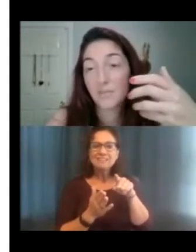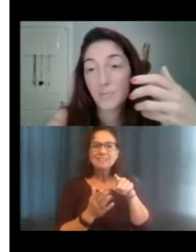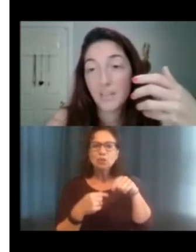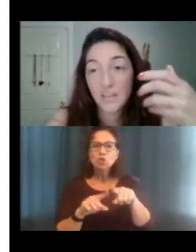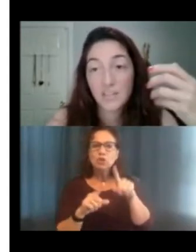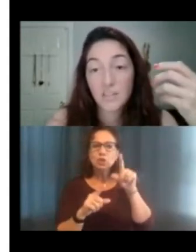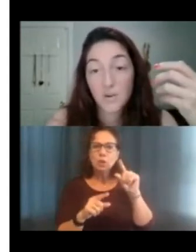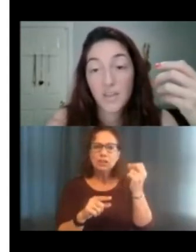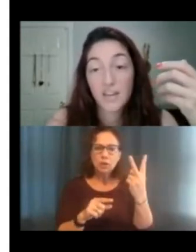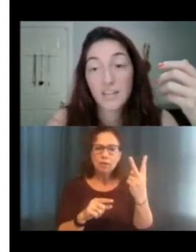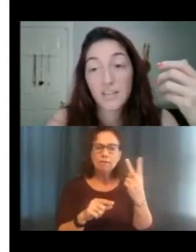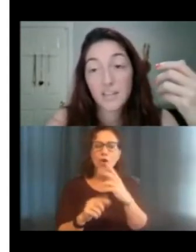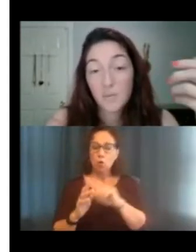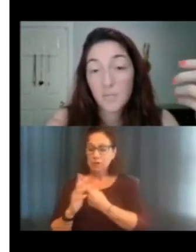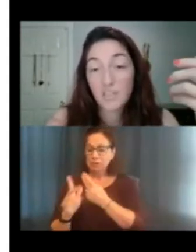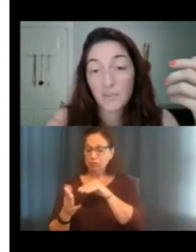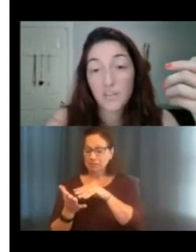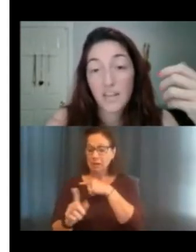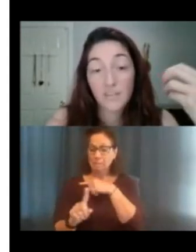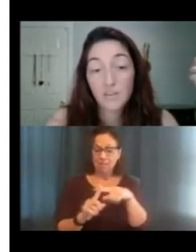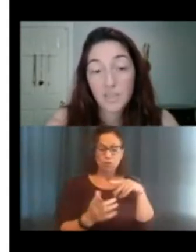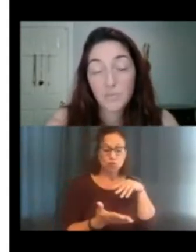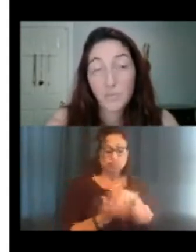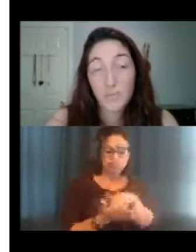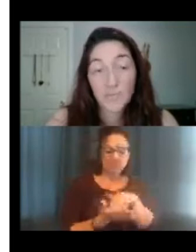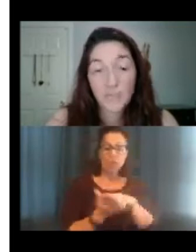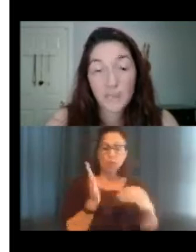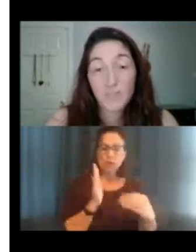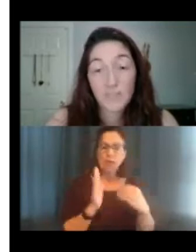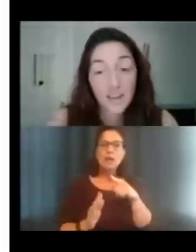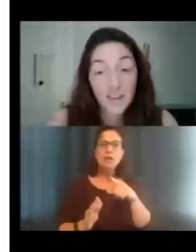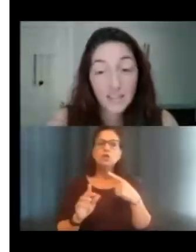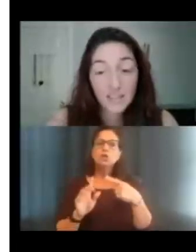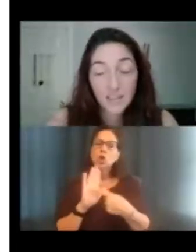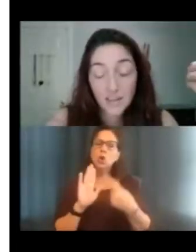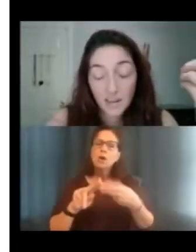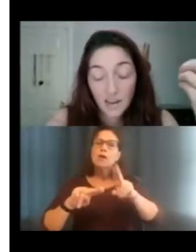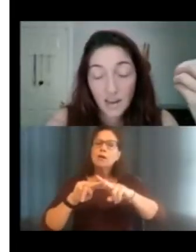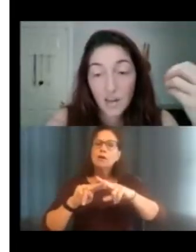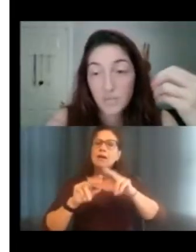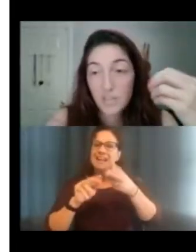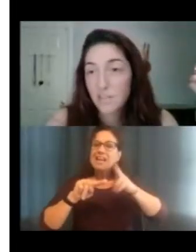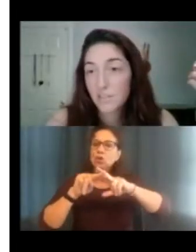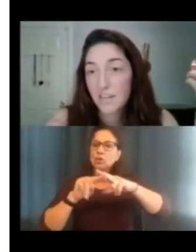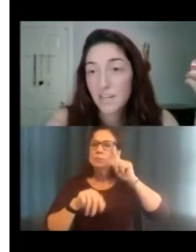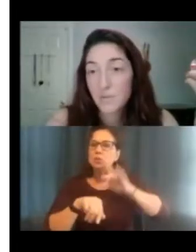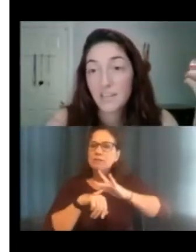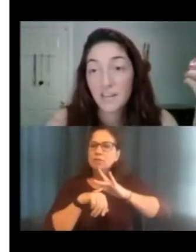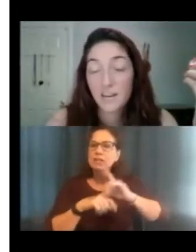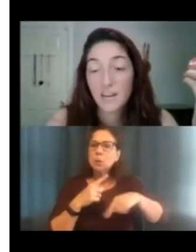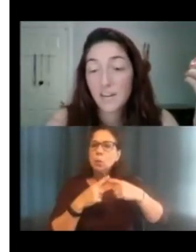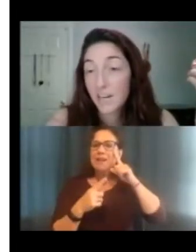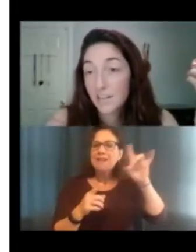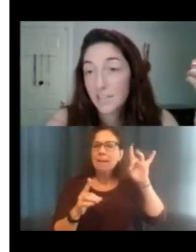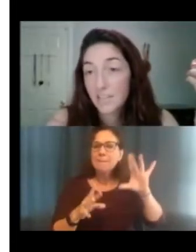study and our replication show that nightmare sufferers have increased perseveration on this task. The original study was